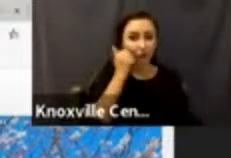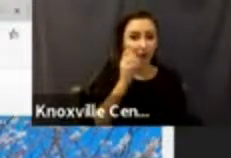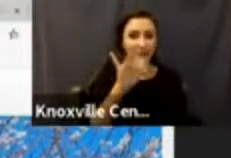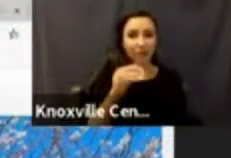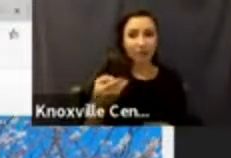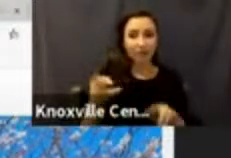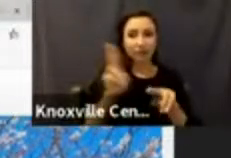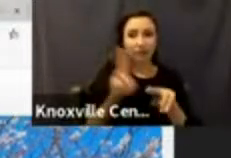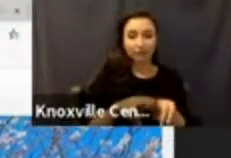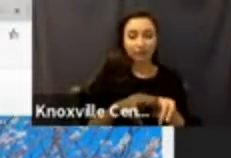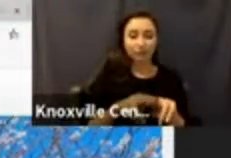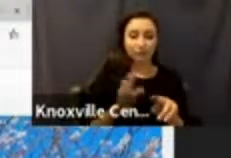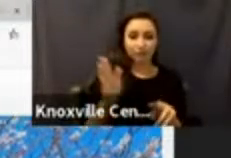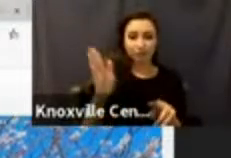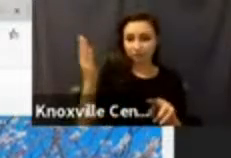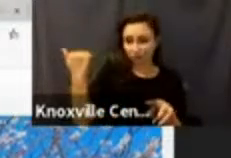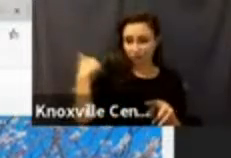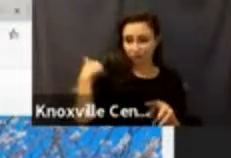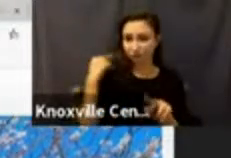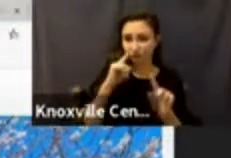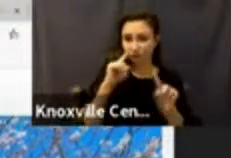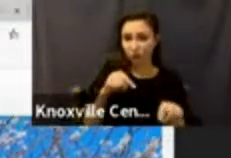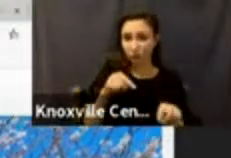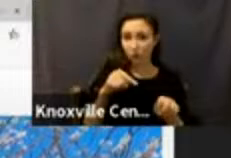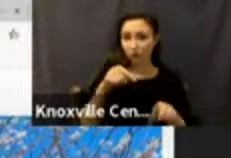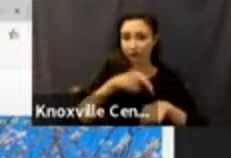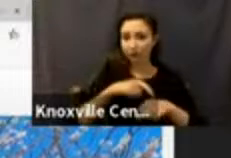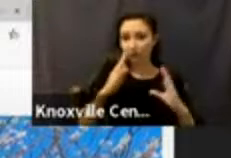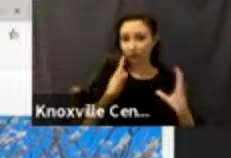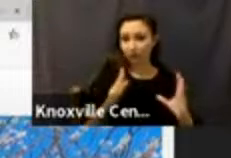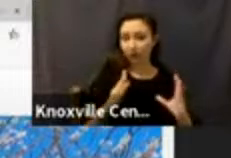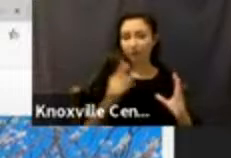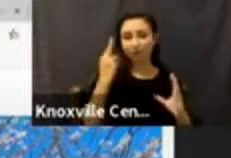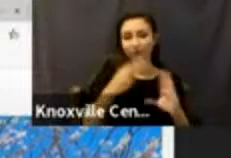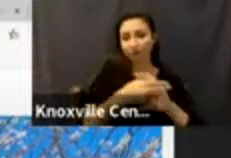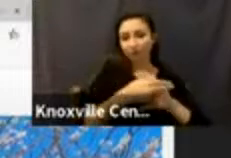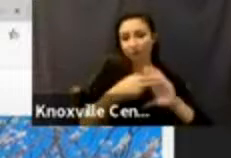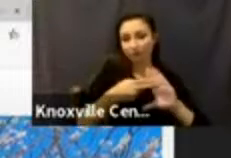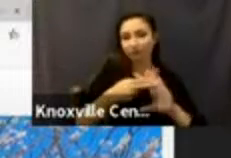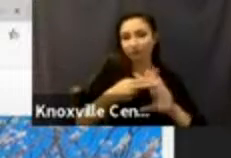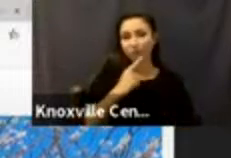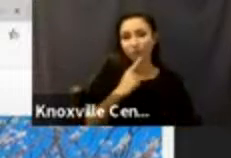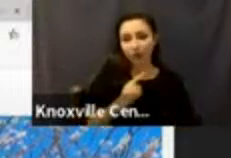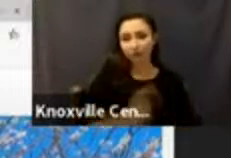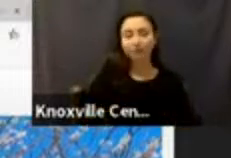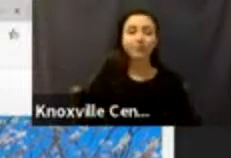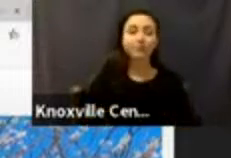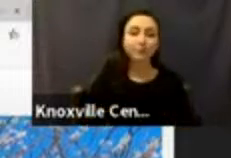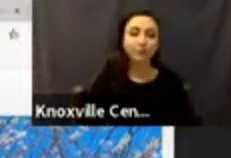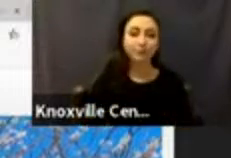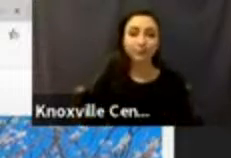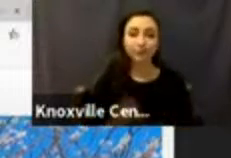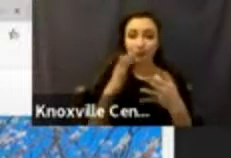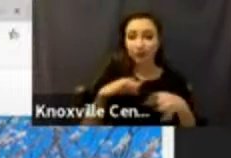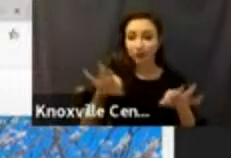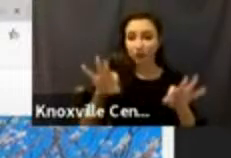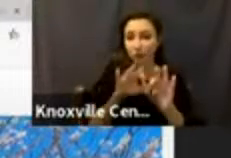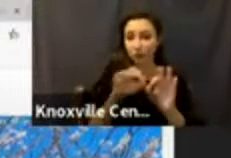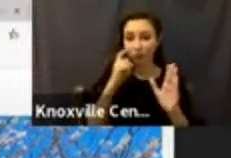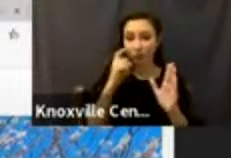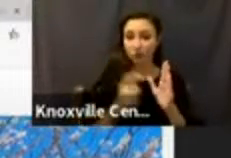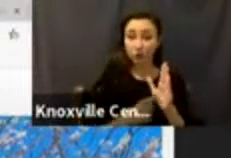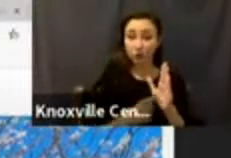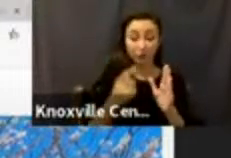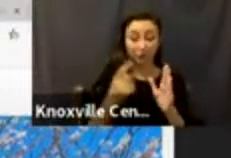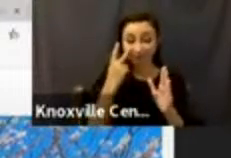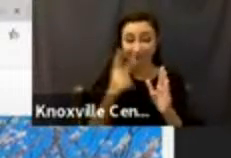previous reporting period. Because of this, we are representing this benchmark as red. It's important to note that we have seen a decrease over the past